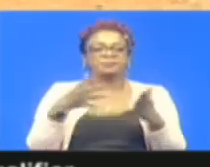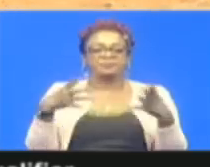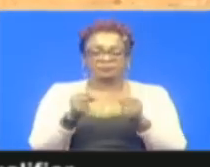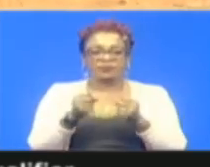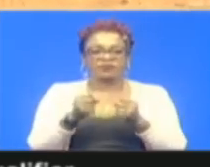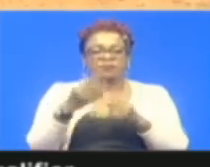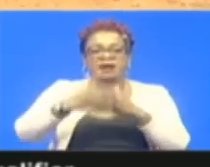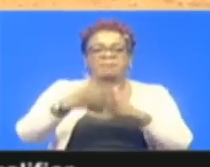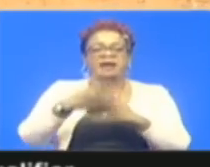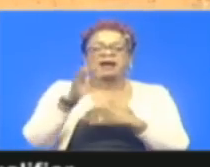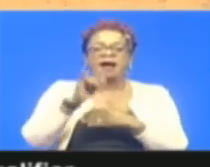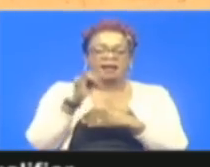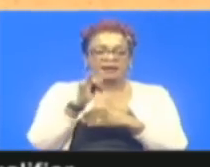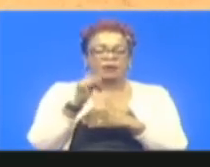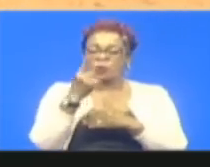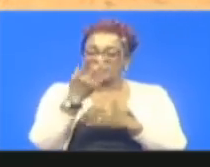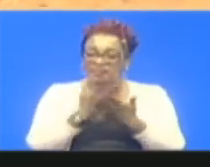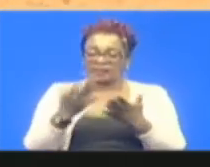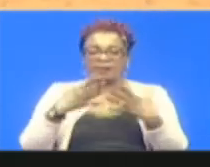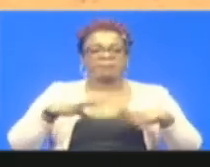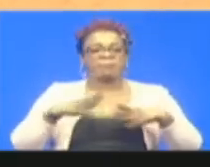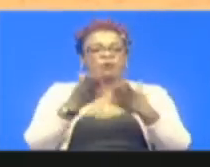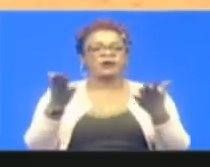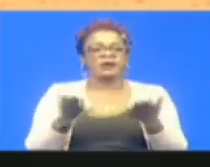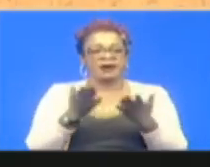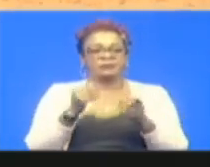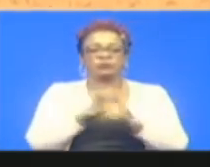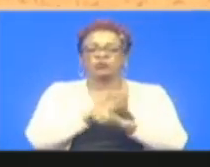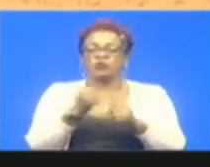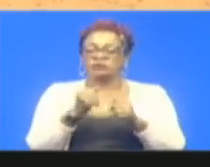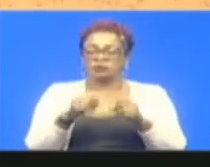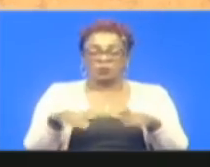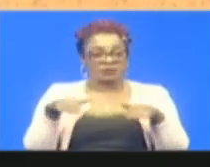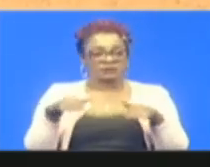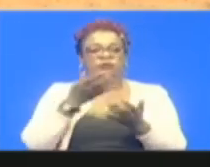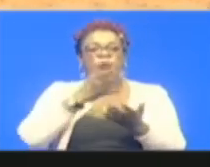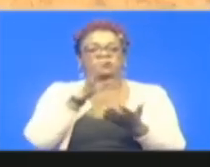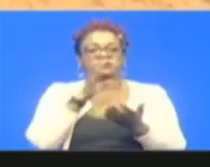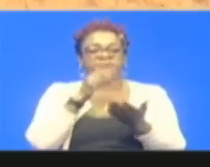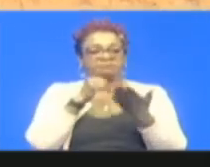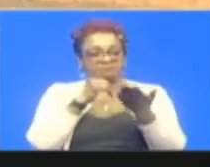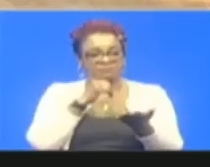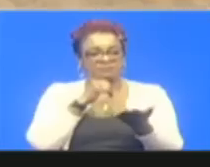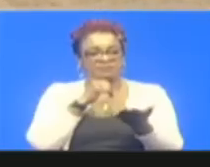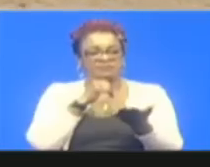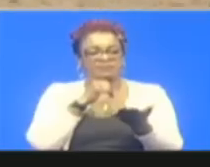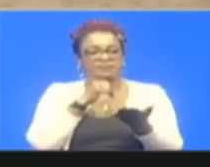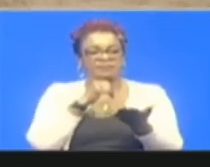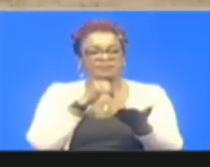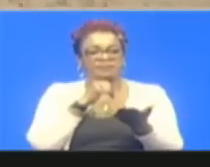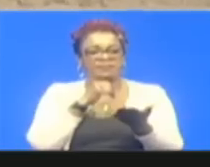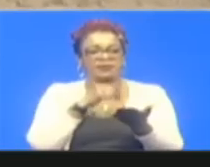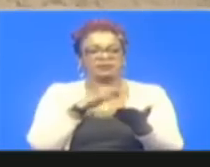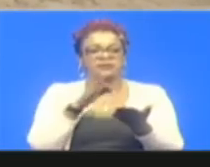neighboring islands. But the one thing that the people here could not live without is water. This town is serviced by two